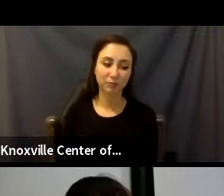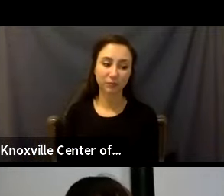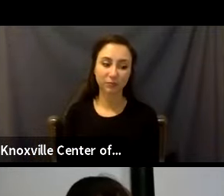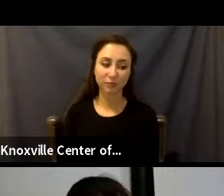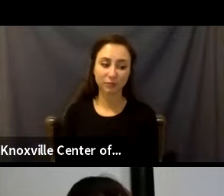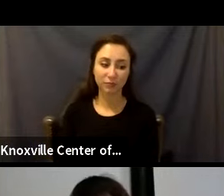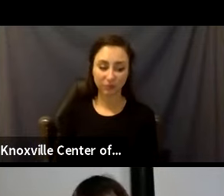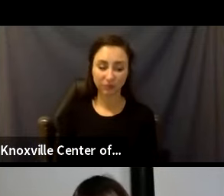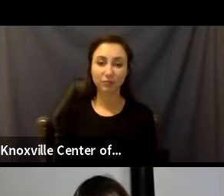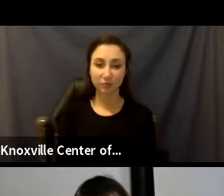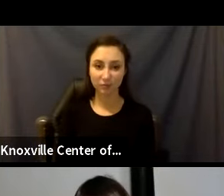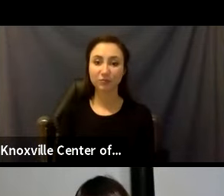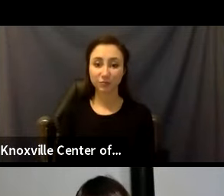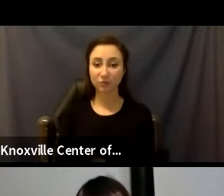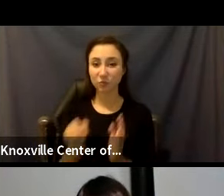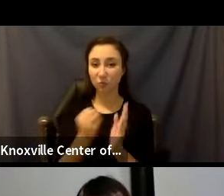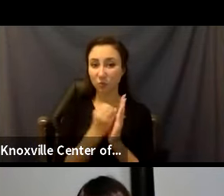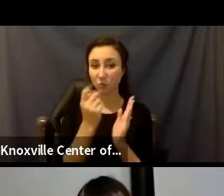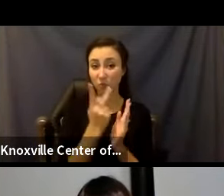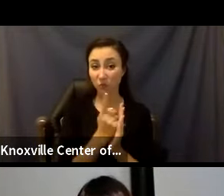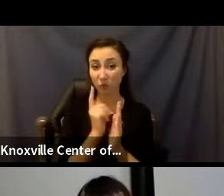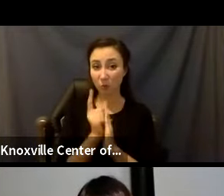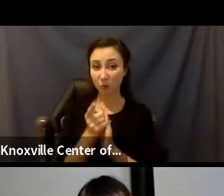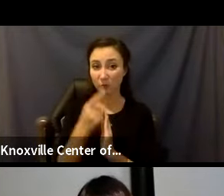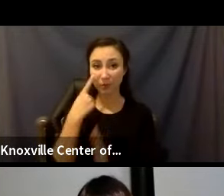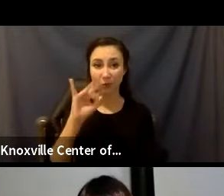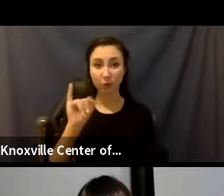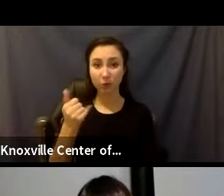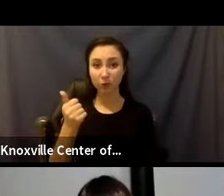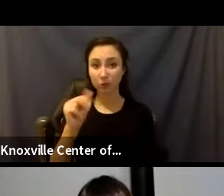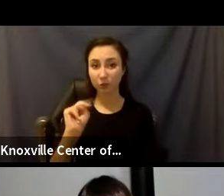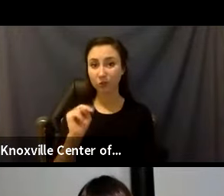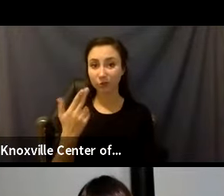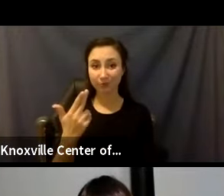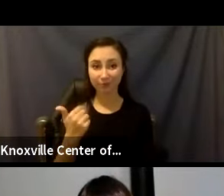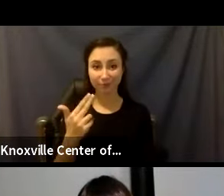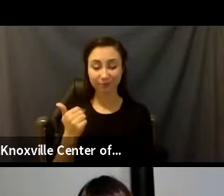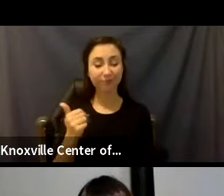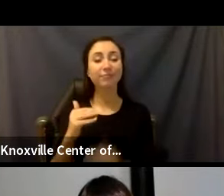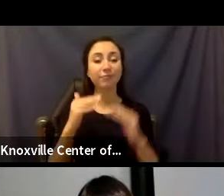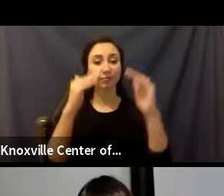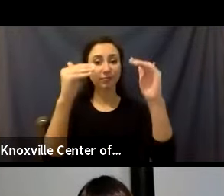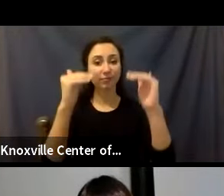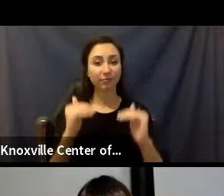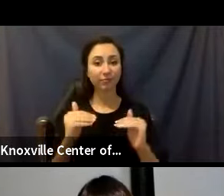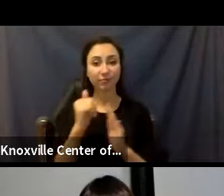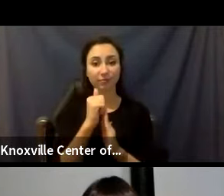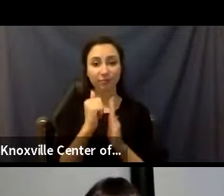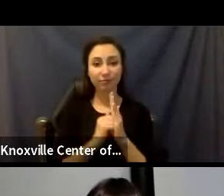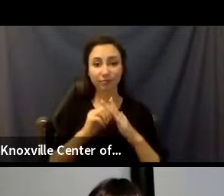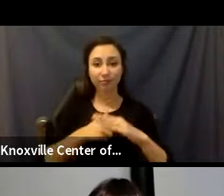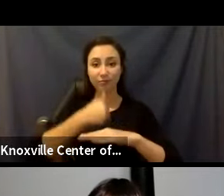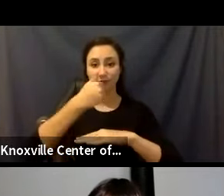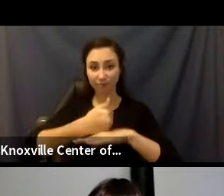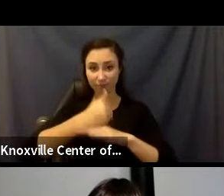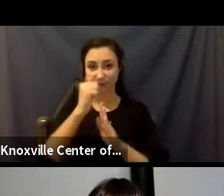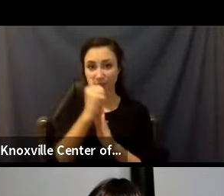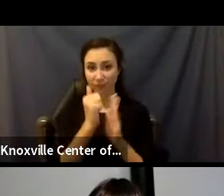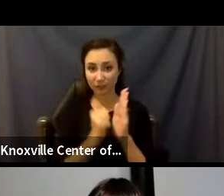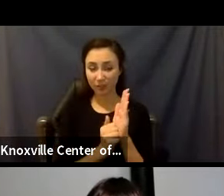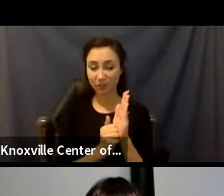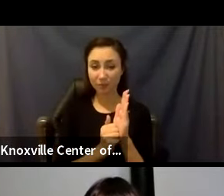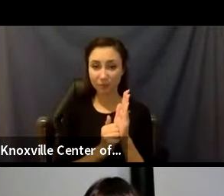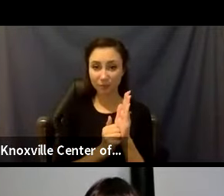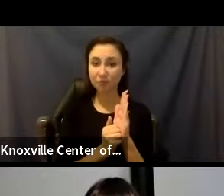have approved the minutes for January 13. The next item on the agenda is to set the agenda, and you should